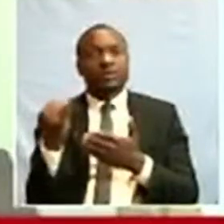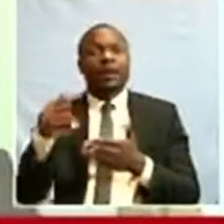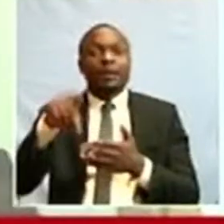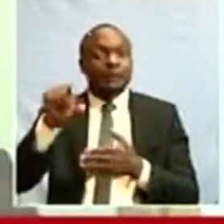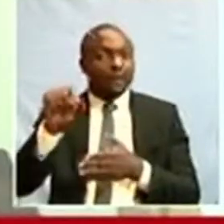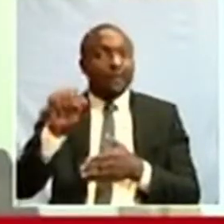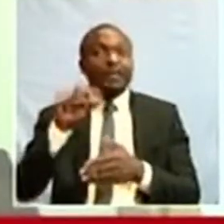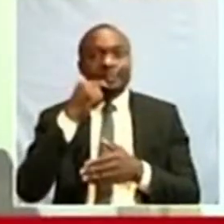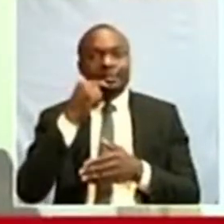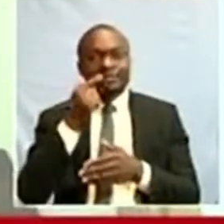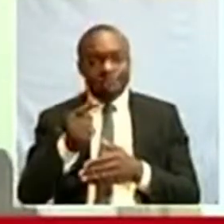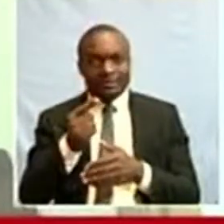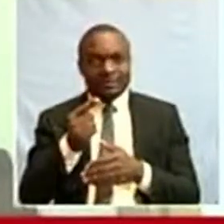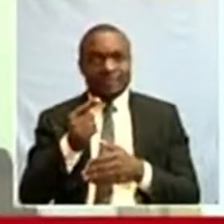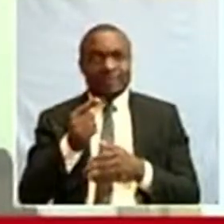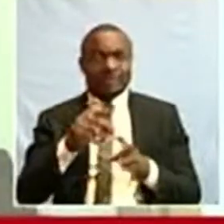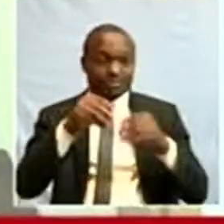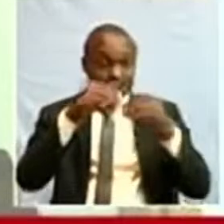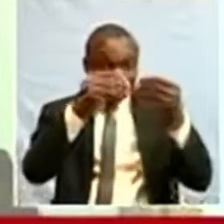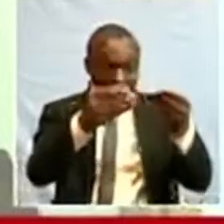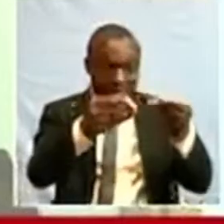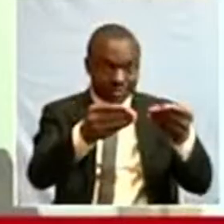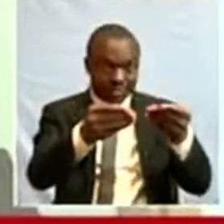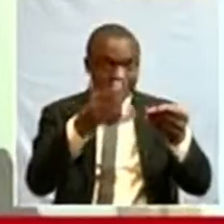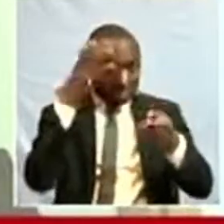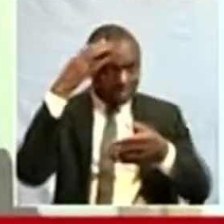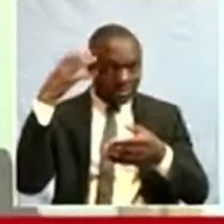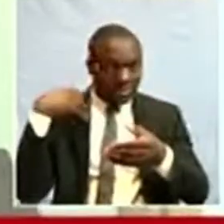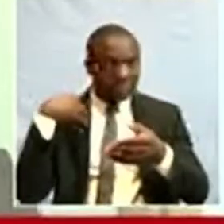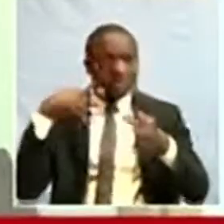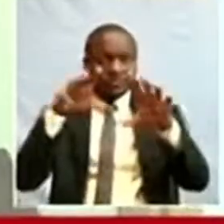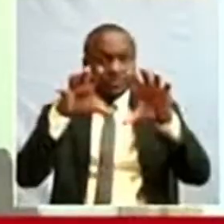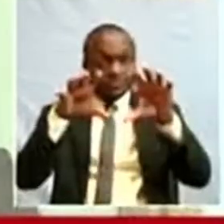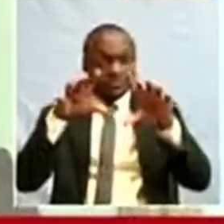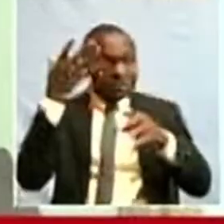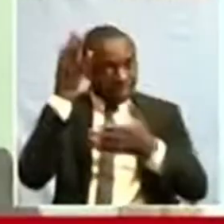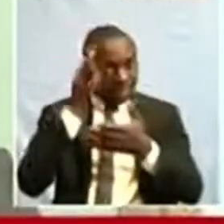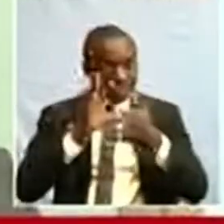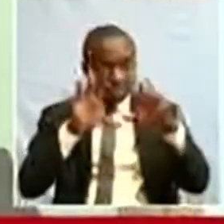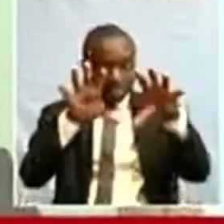indicated we have escalated to the Office of the Secretary to the Cabinet.